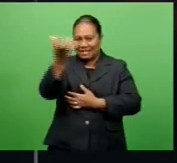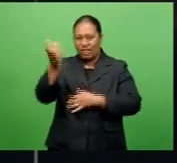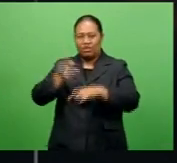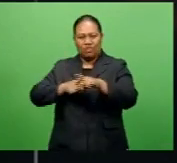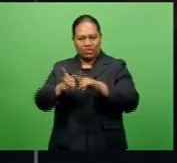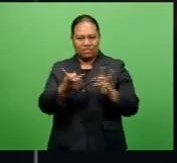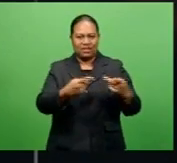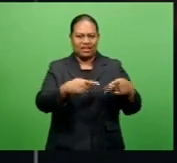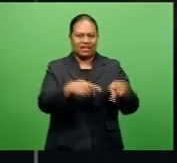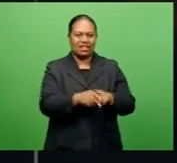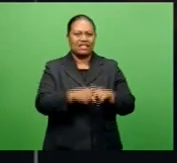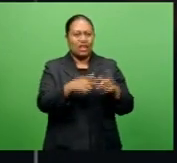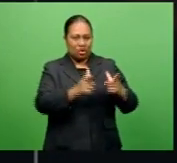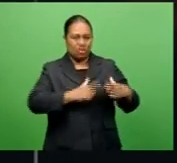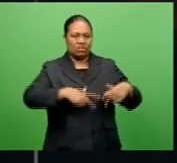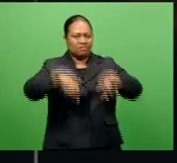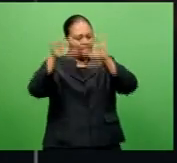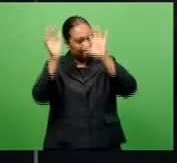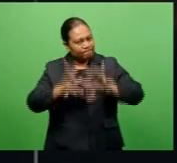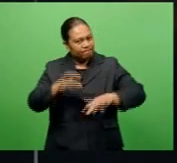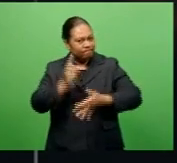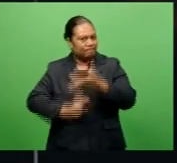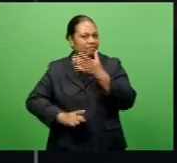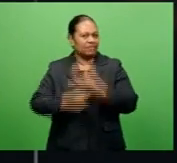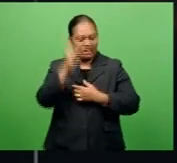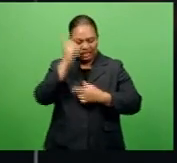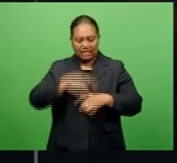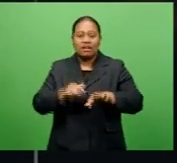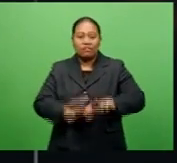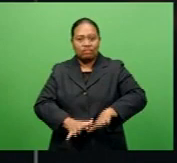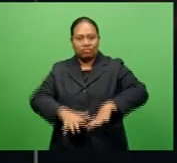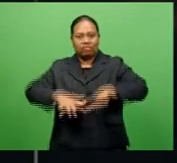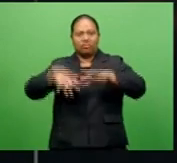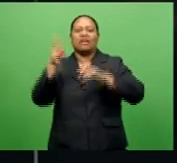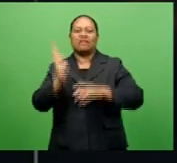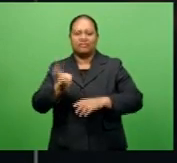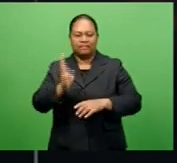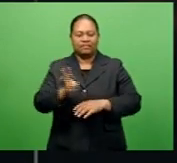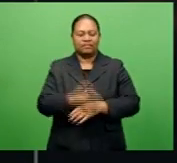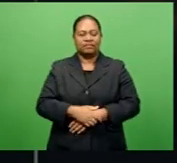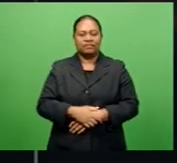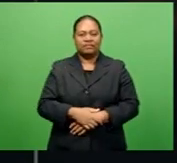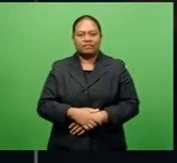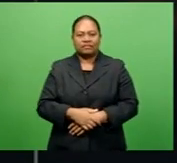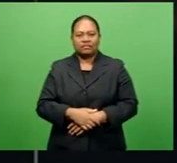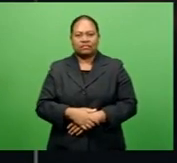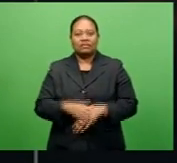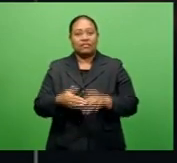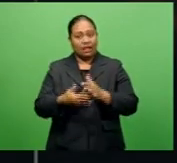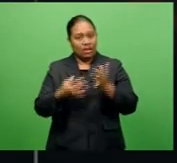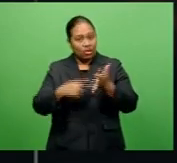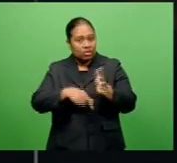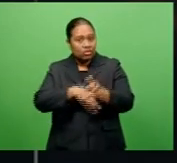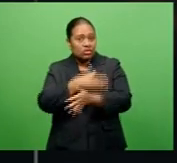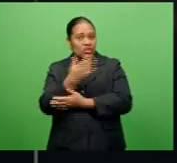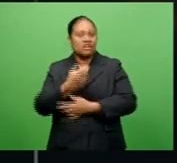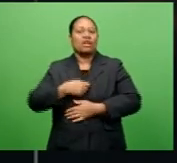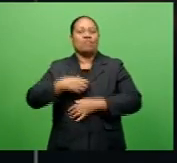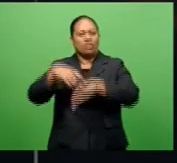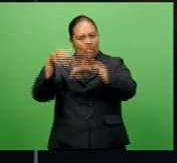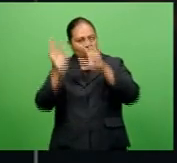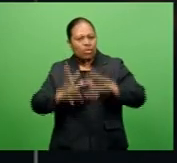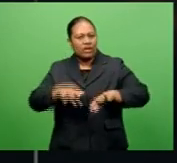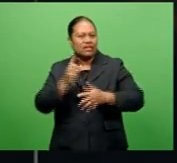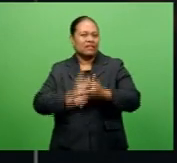places. Localized heavy falls may lead to flash flooding of low-lying areas. Outlook for Tuesday, the rainy weather